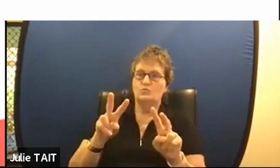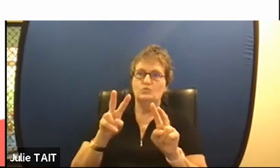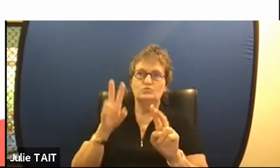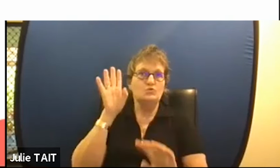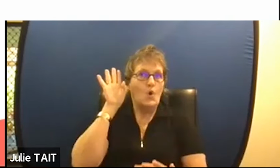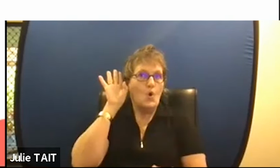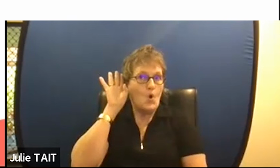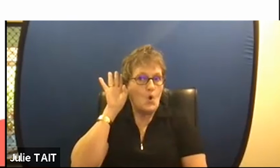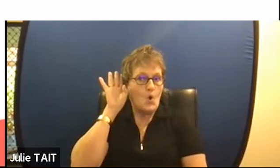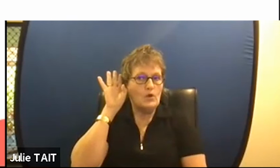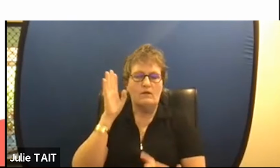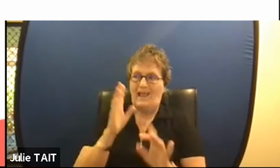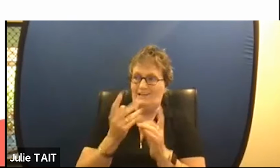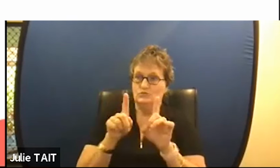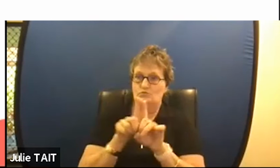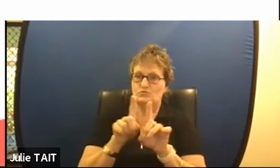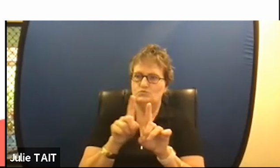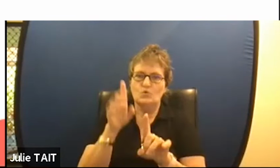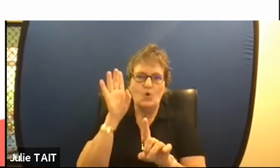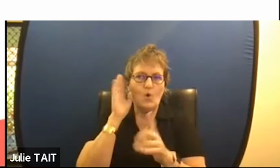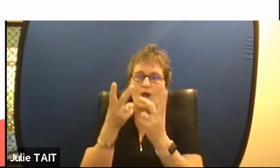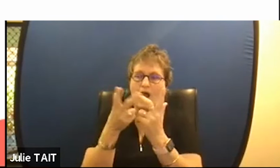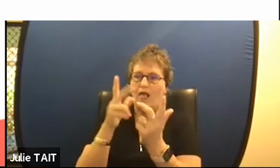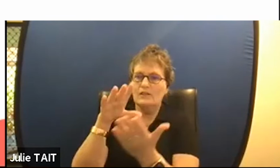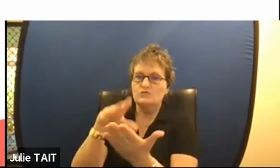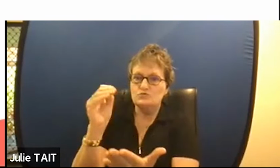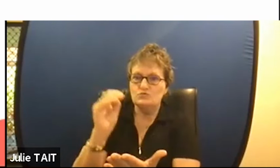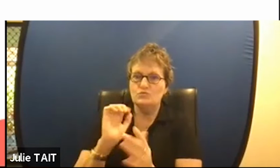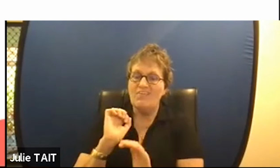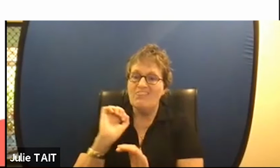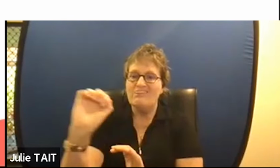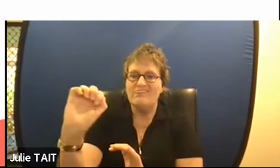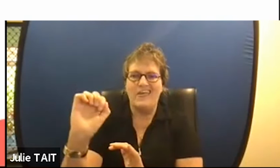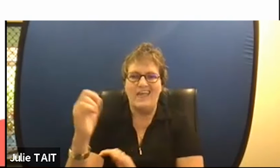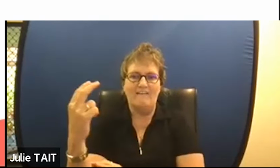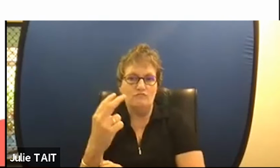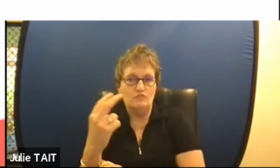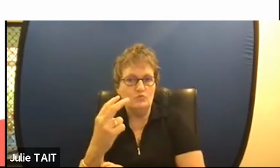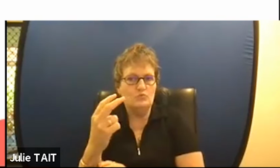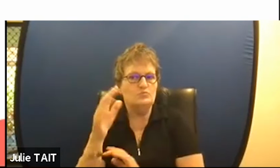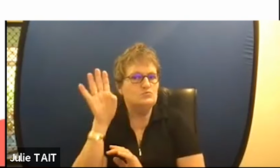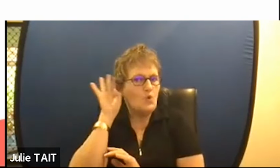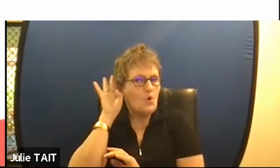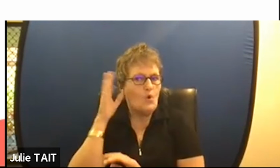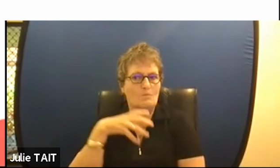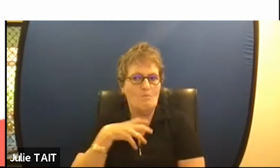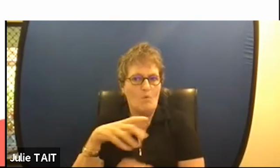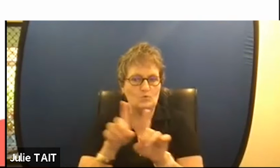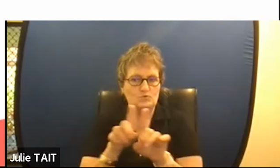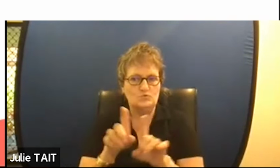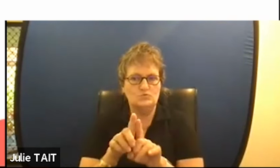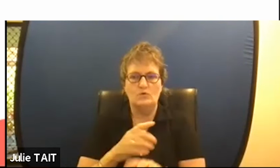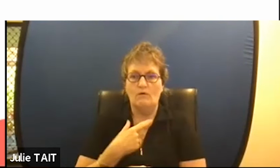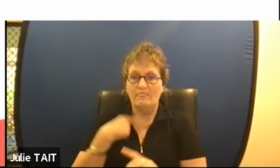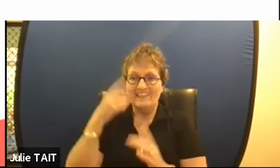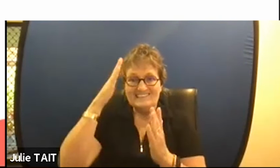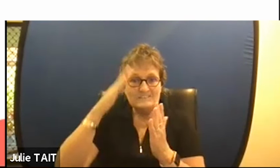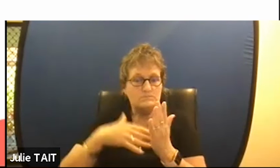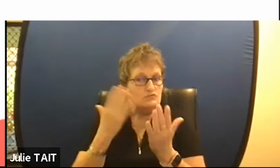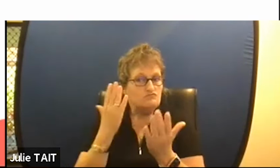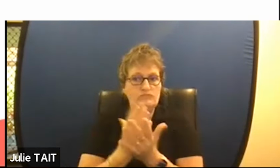and having heard other neurodiverse students' voices being expressed during their work, the Diversified workshops. So this experience has opened up